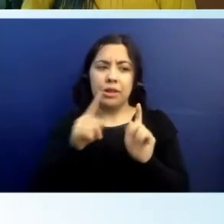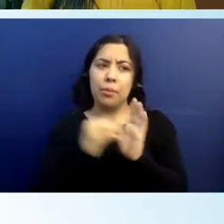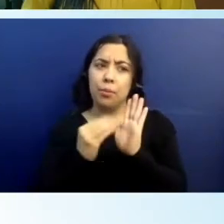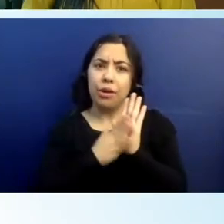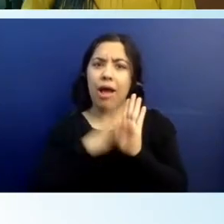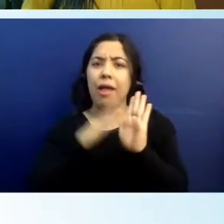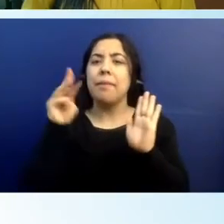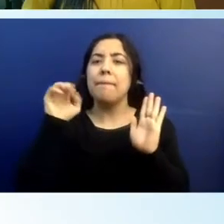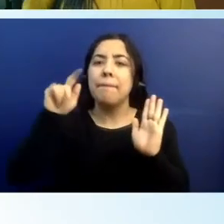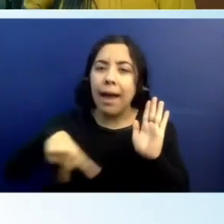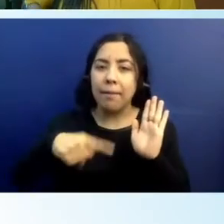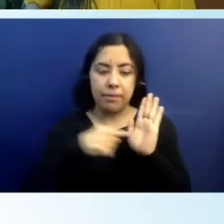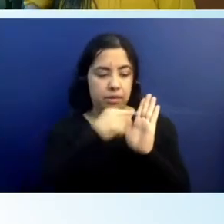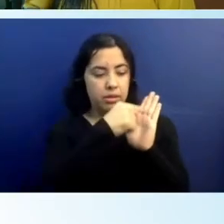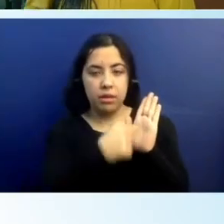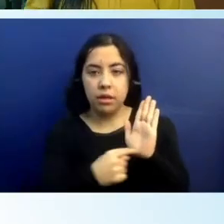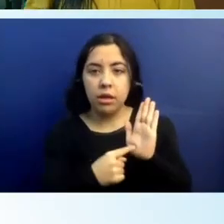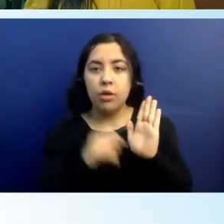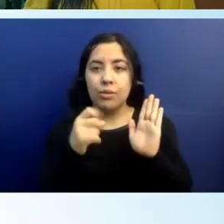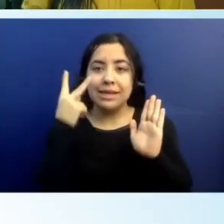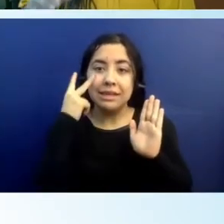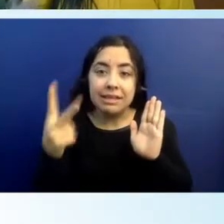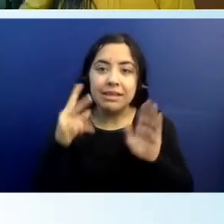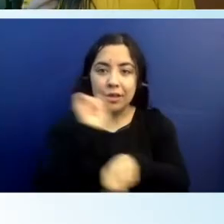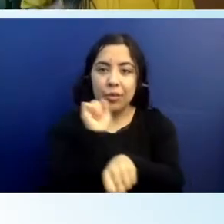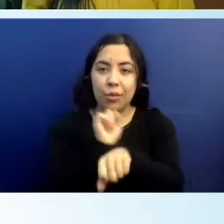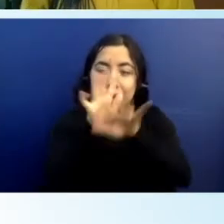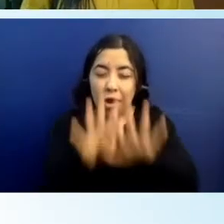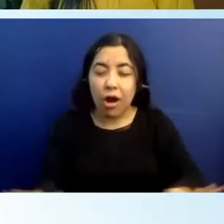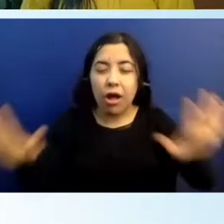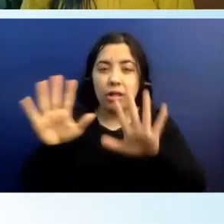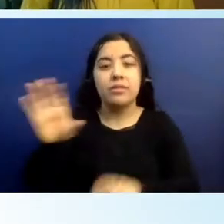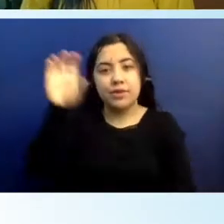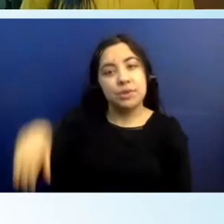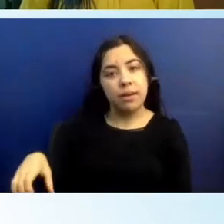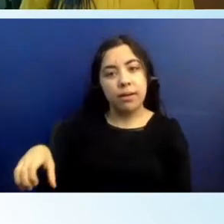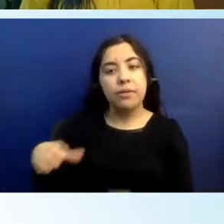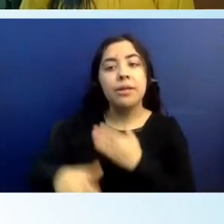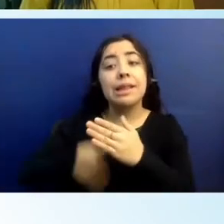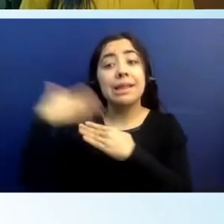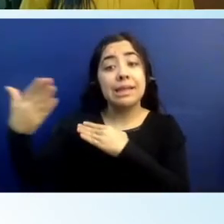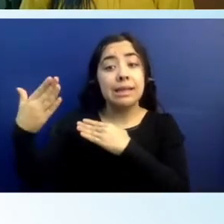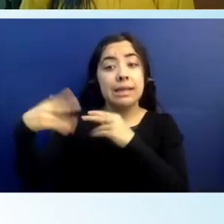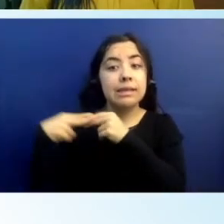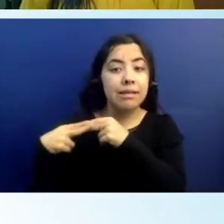see the work happening all across our city. And so if we go to the next slide,